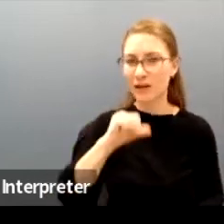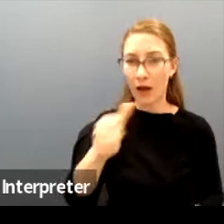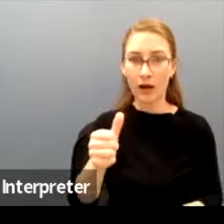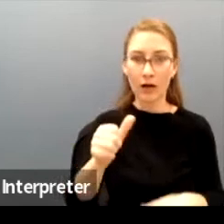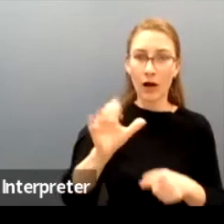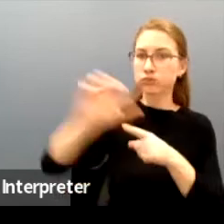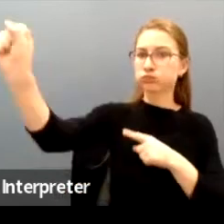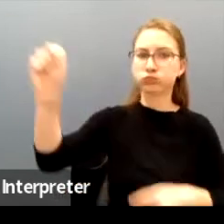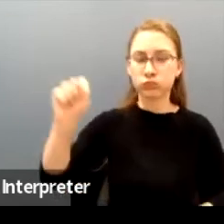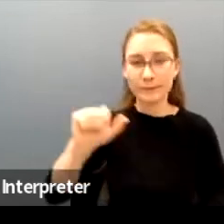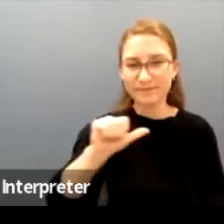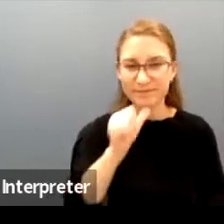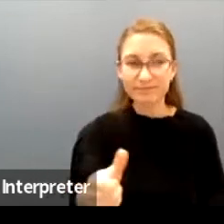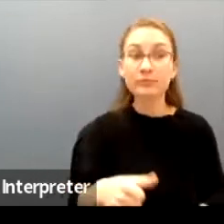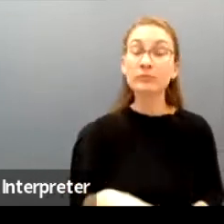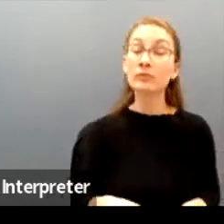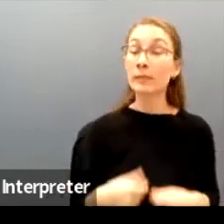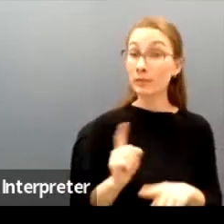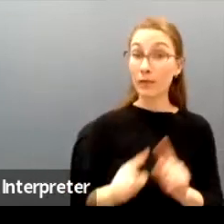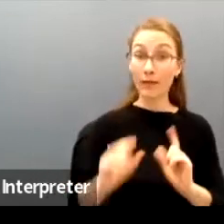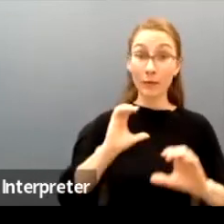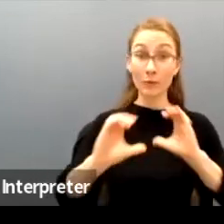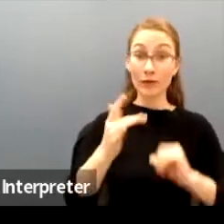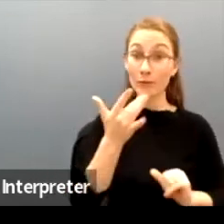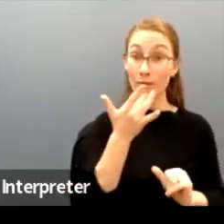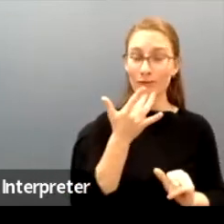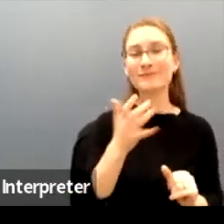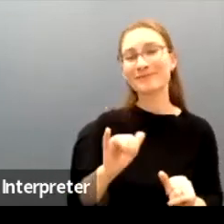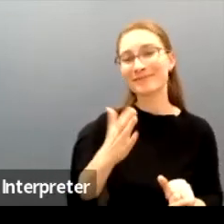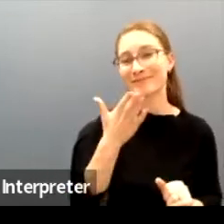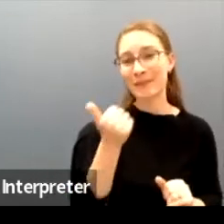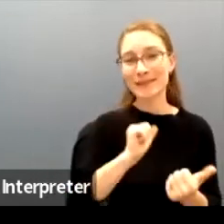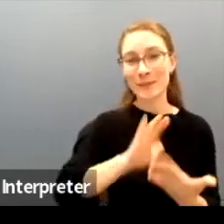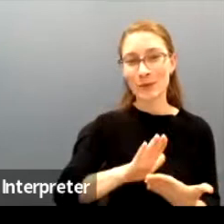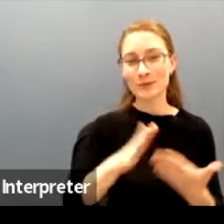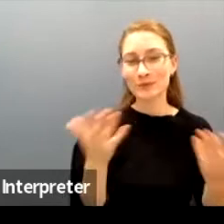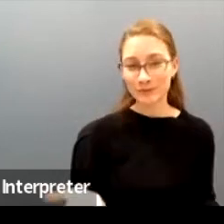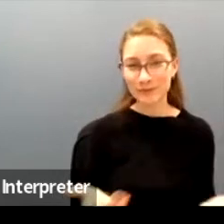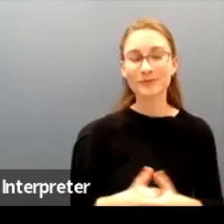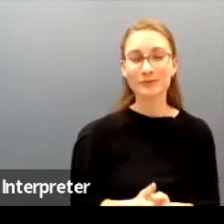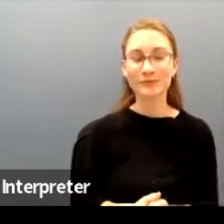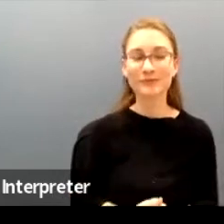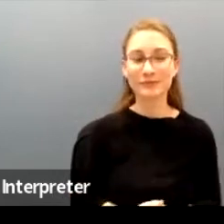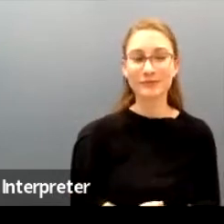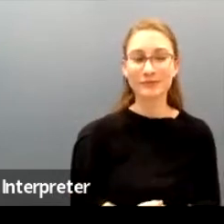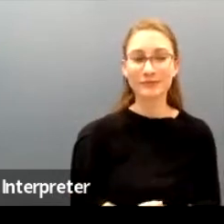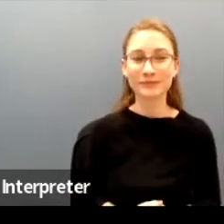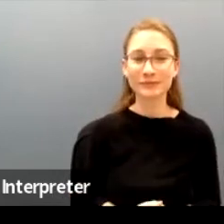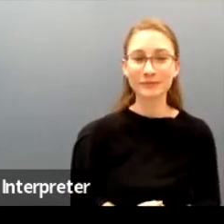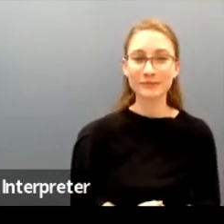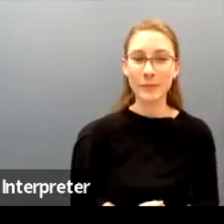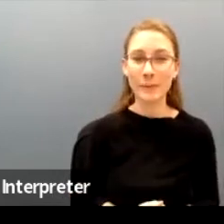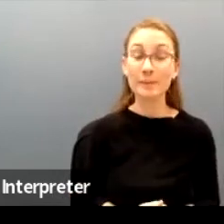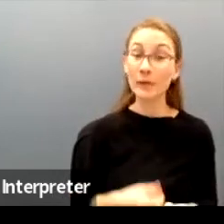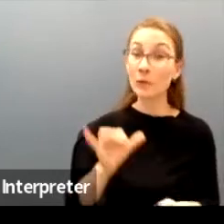personal preference. Is this the best modality? Is this the best way for the communicator to communicate? This type